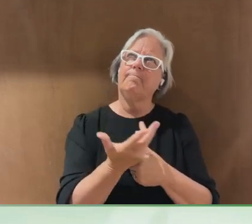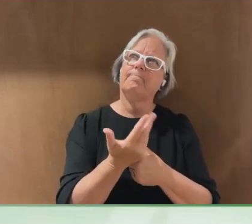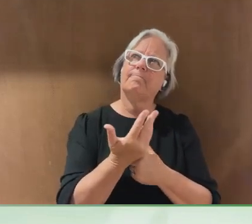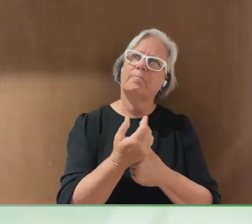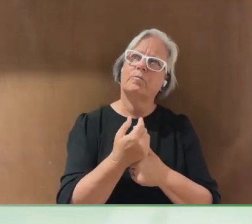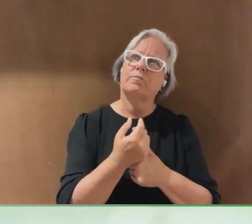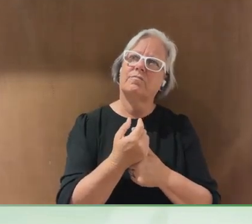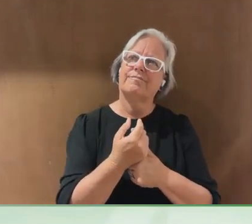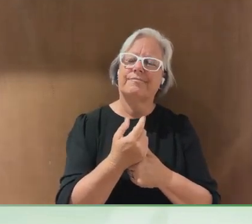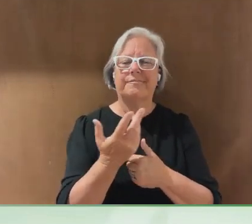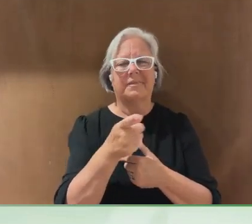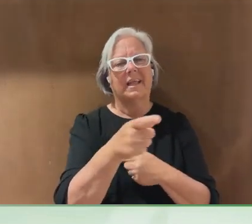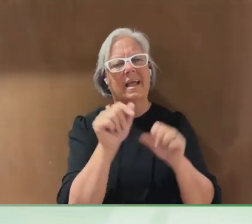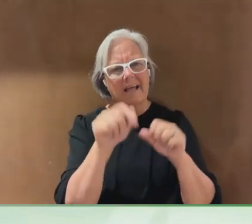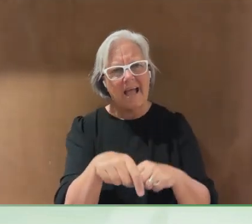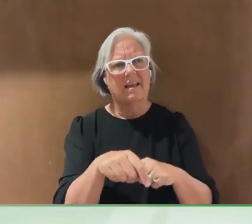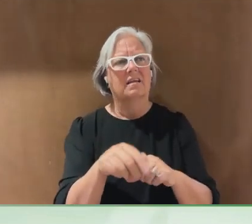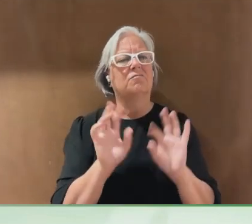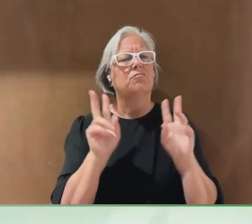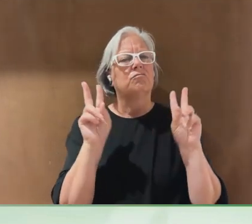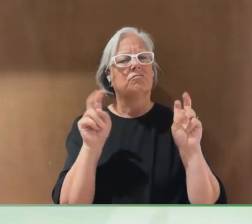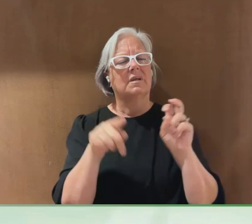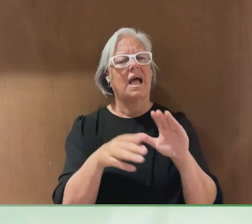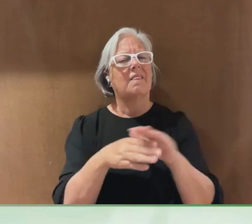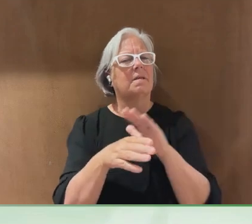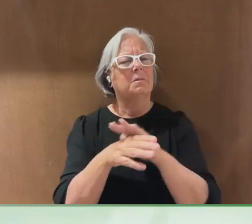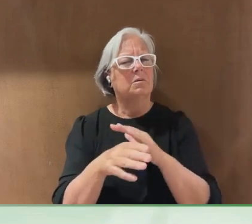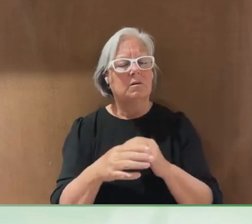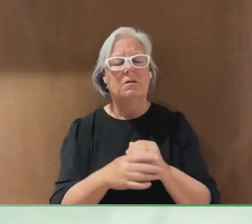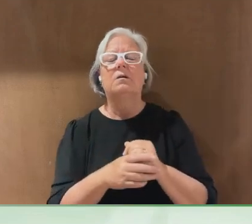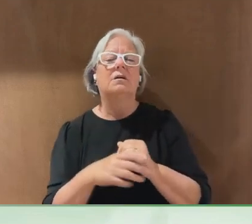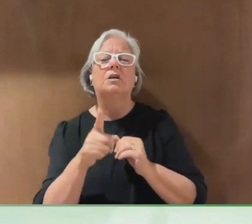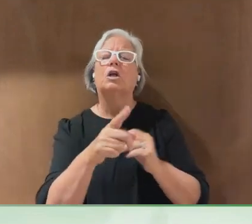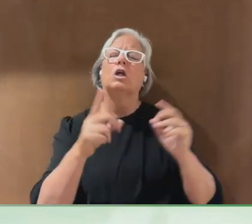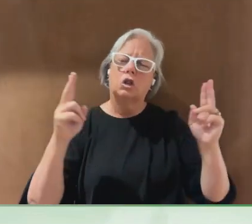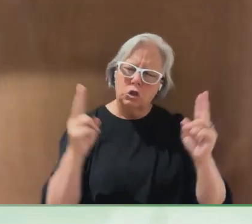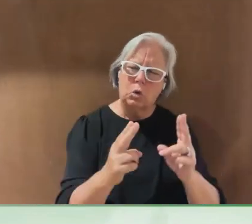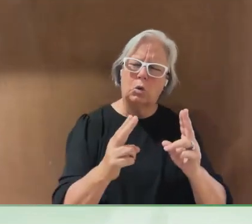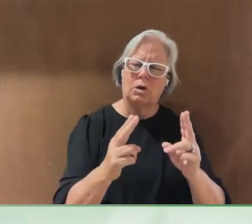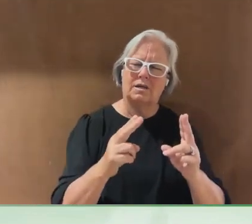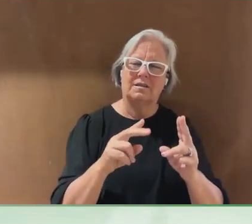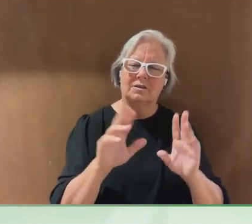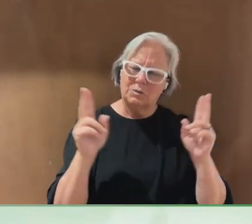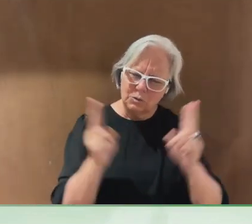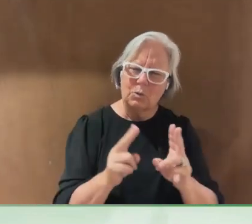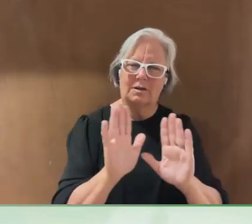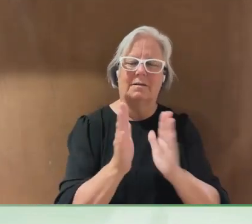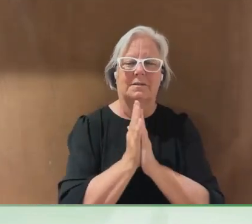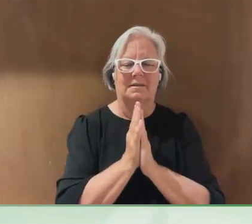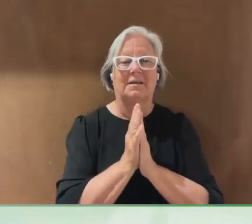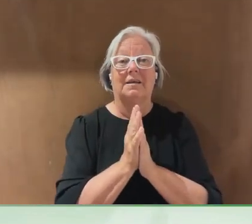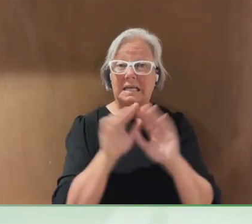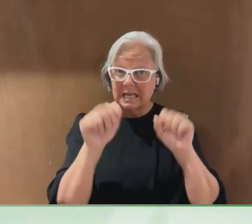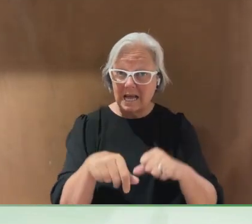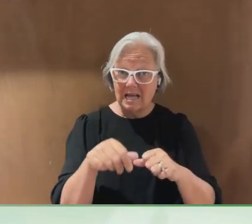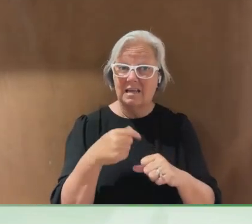to be accessible. What is the minimum, what are the minimum criteria? Short, sharp, succinct. So, can we do that? Can we advocate for